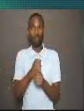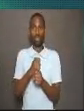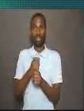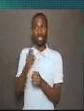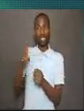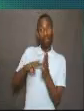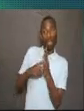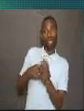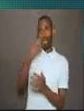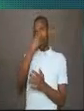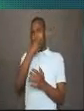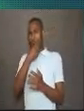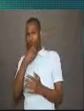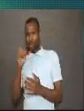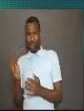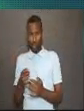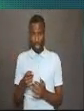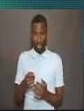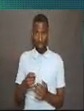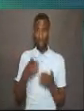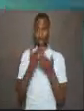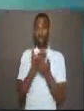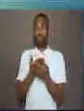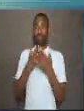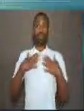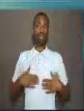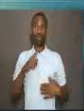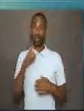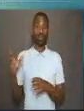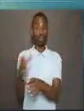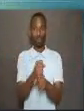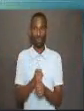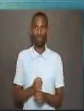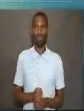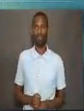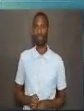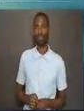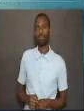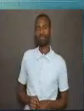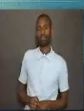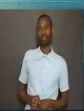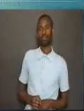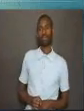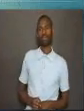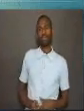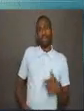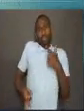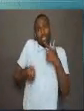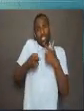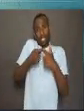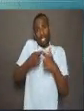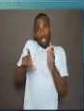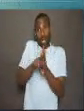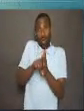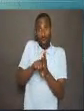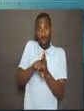body called a heat source. Based on the second law of